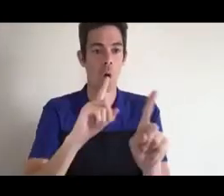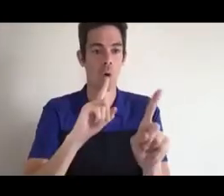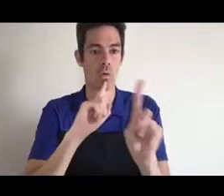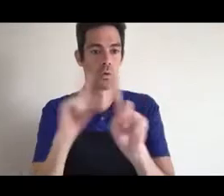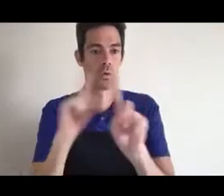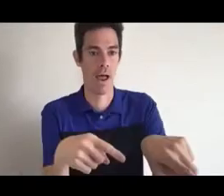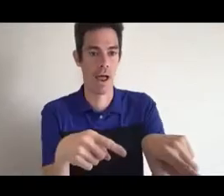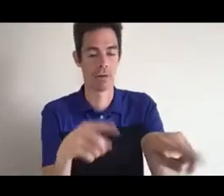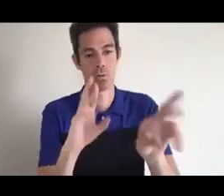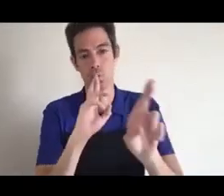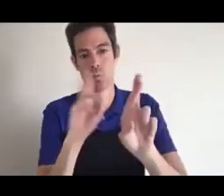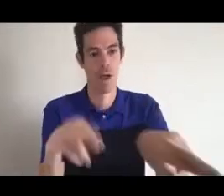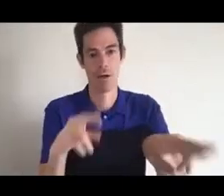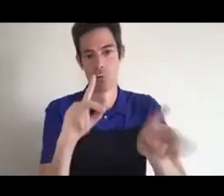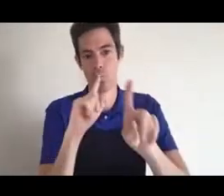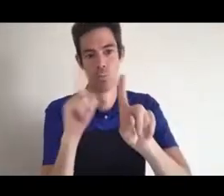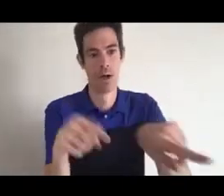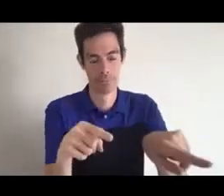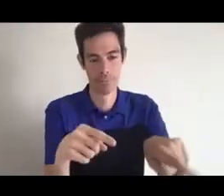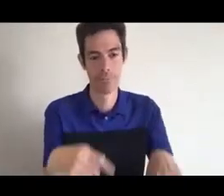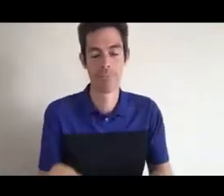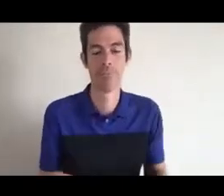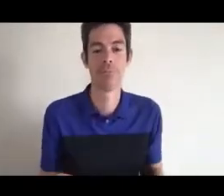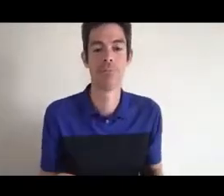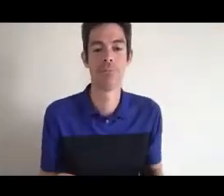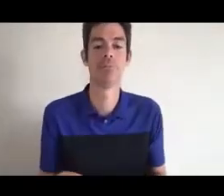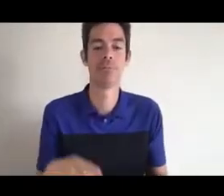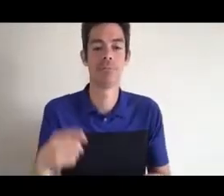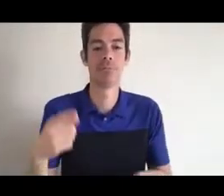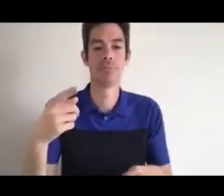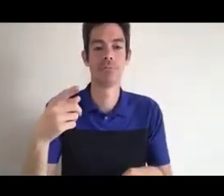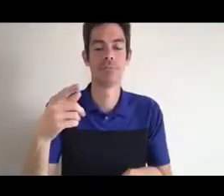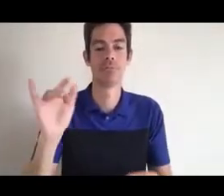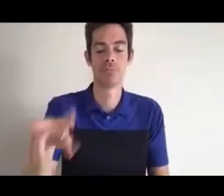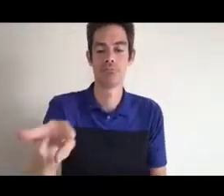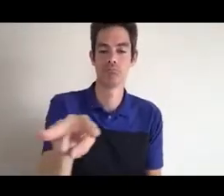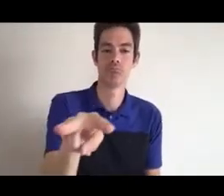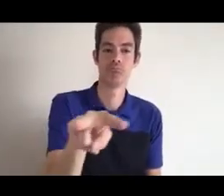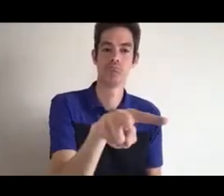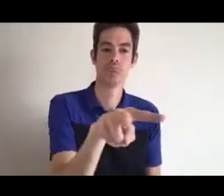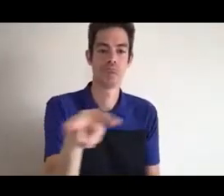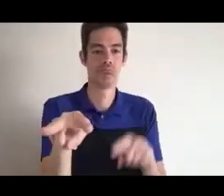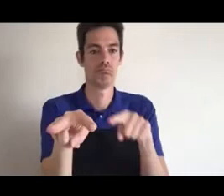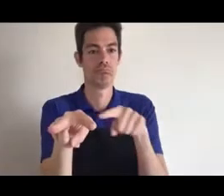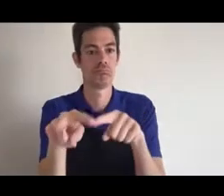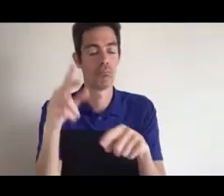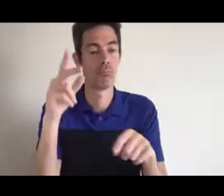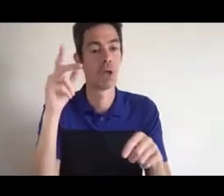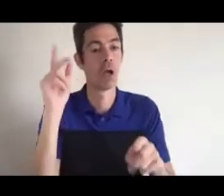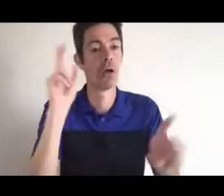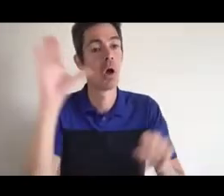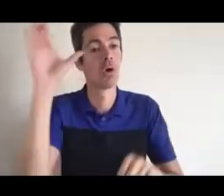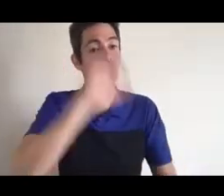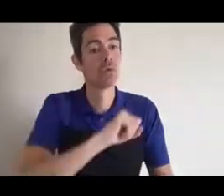So this is role reaction, however you want to assign that.